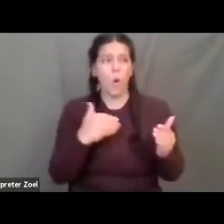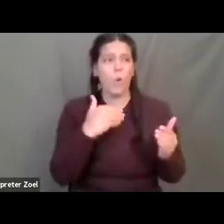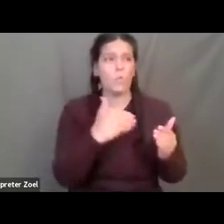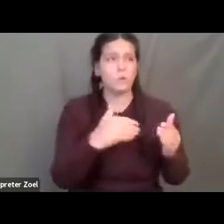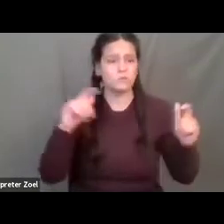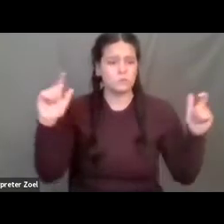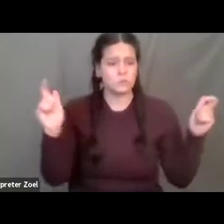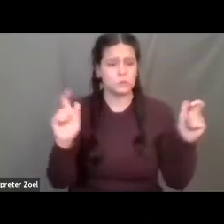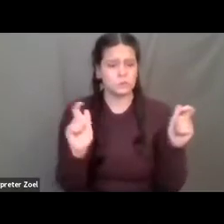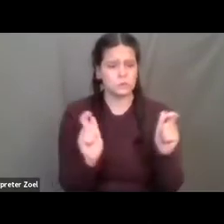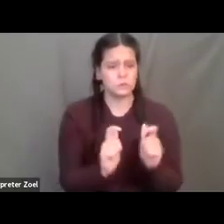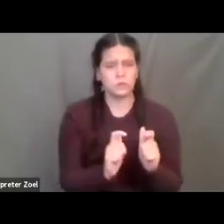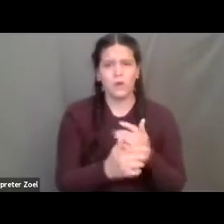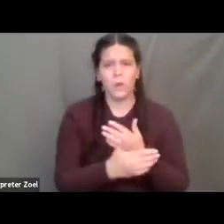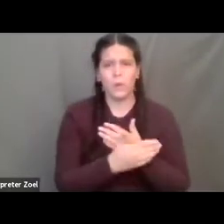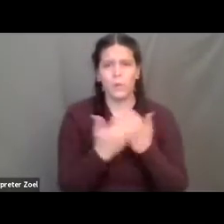even